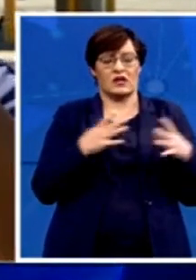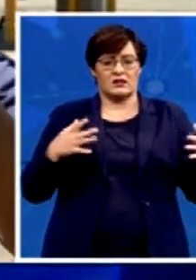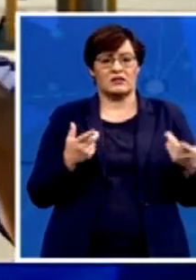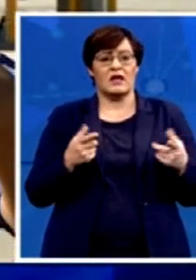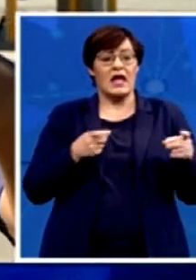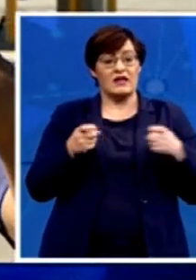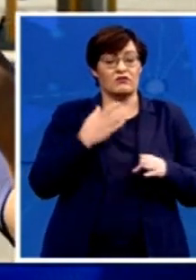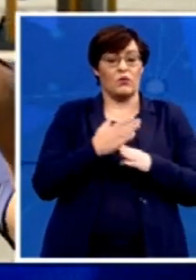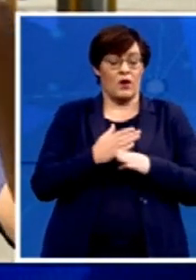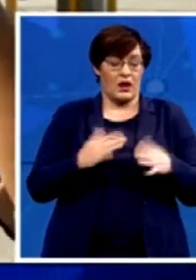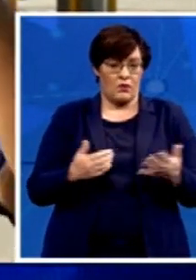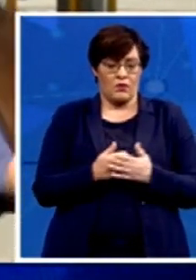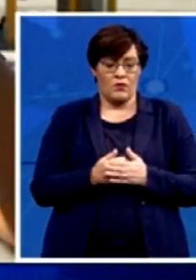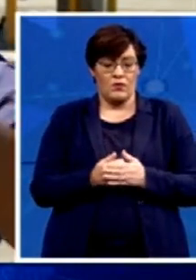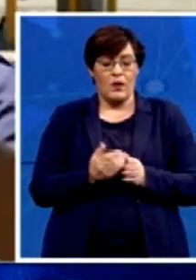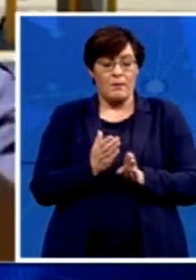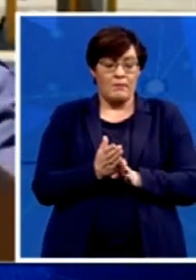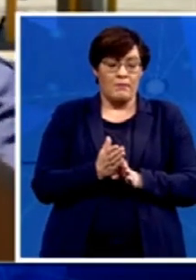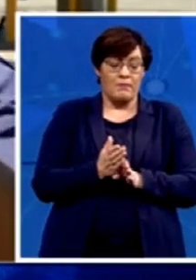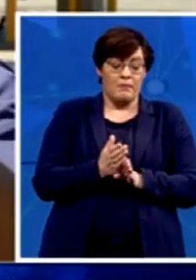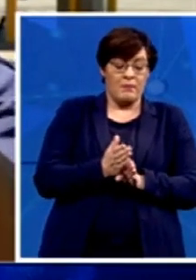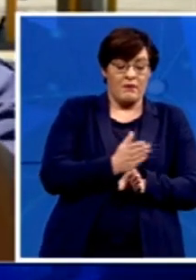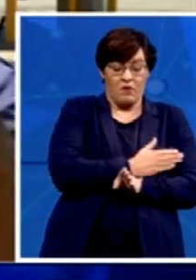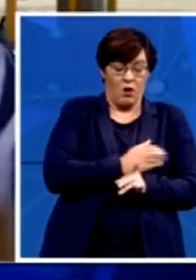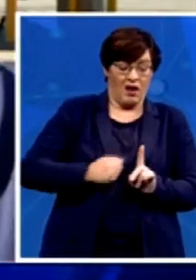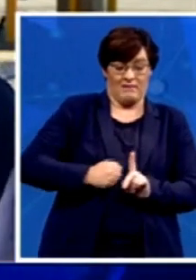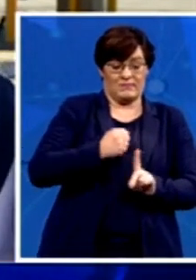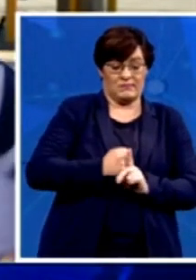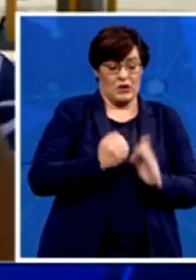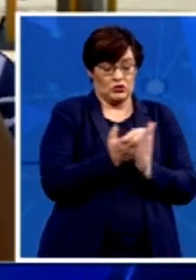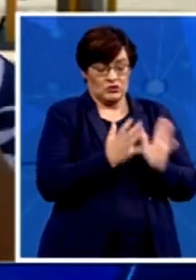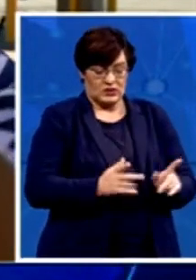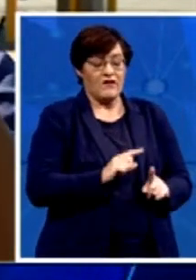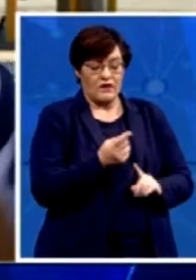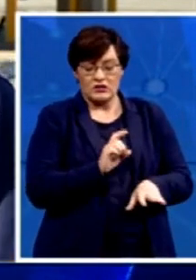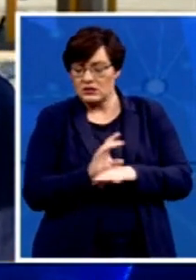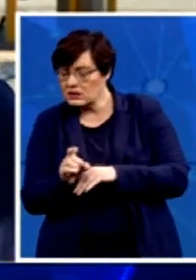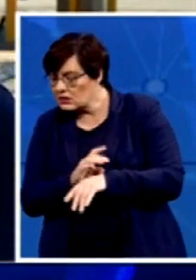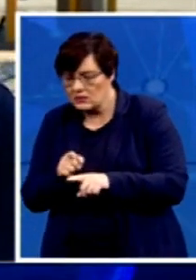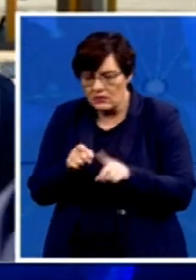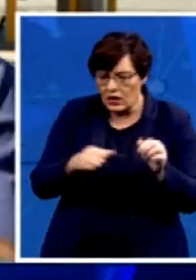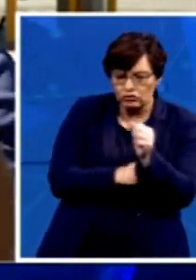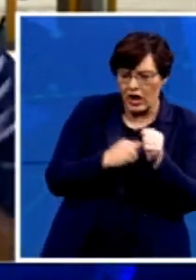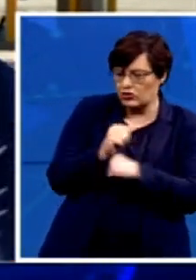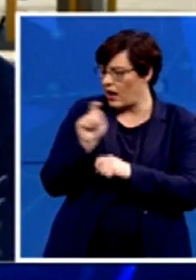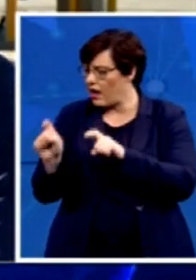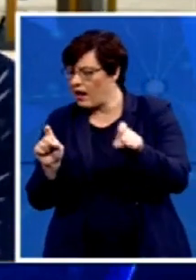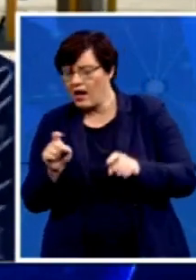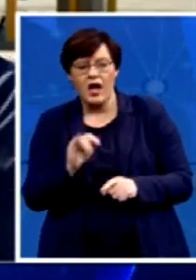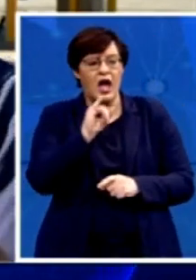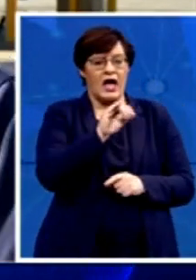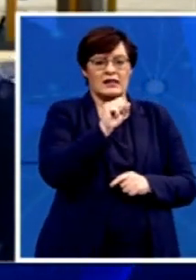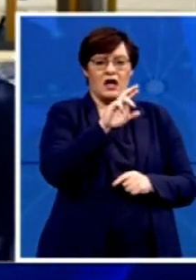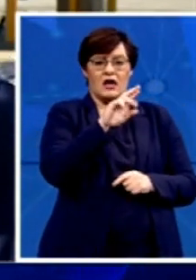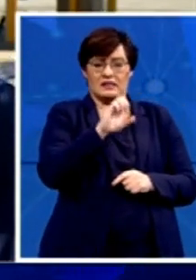on a massive campaign to students, you consult with internal student structures. So the ISRC has substructures internally. It has the CSRC